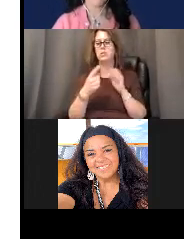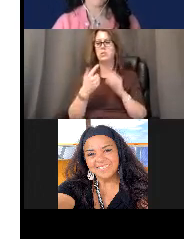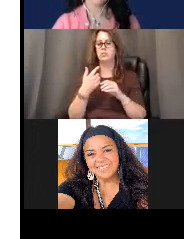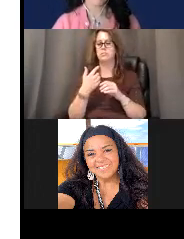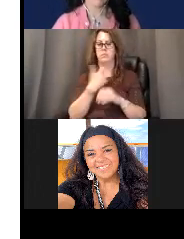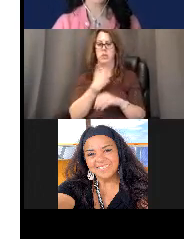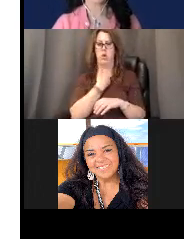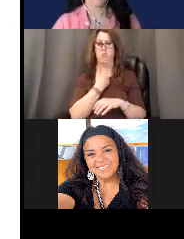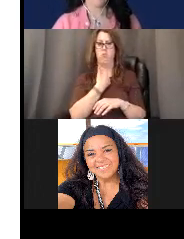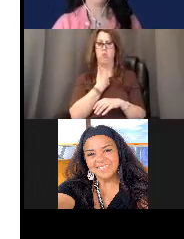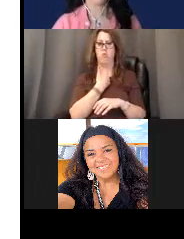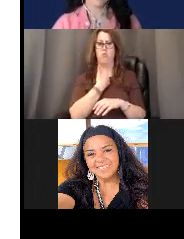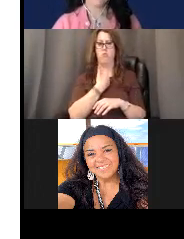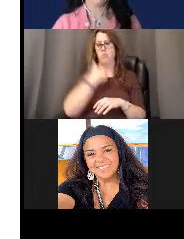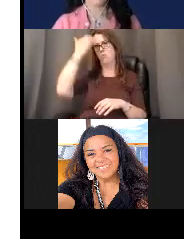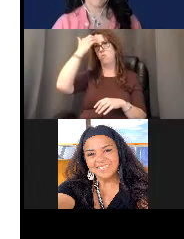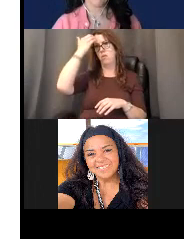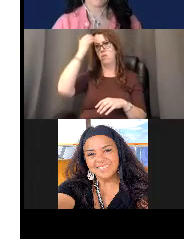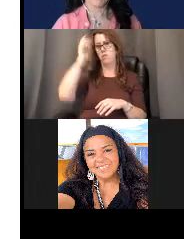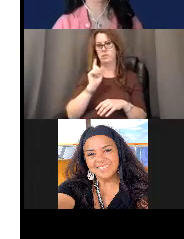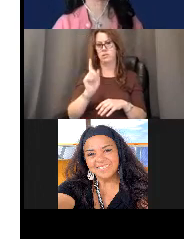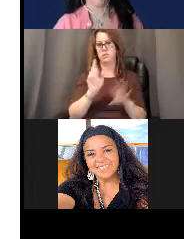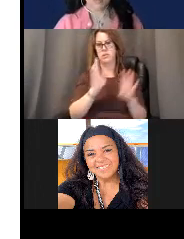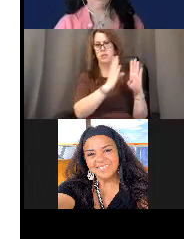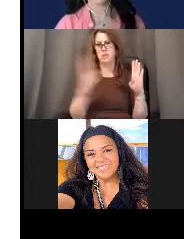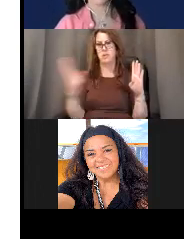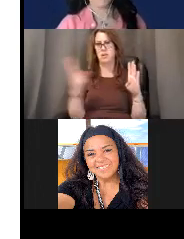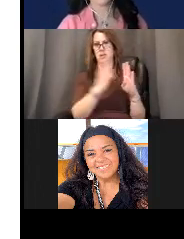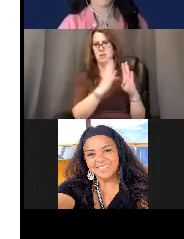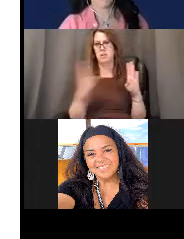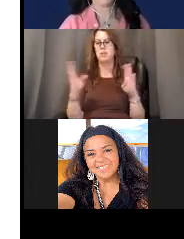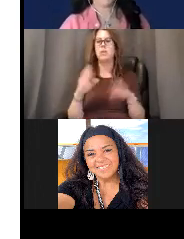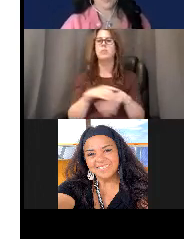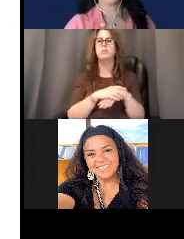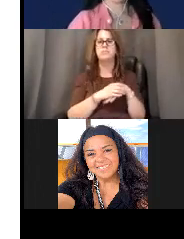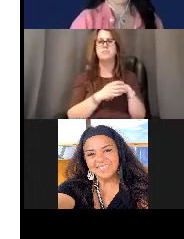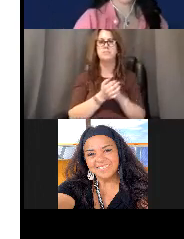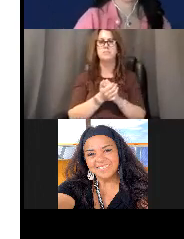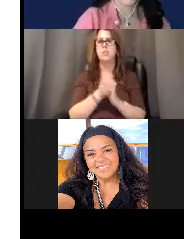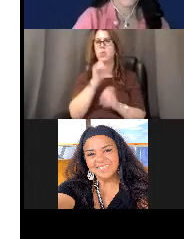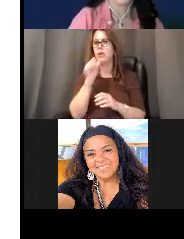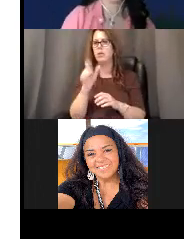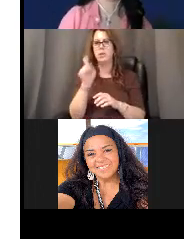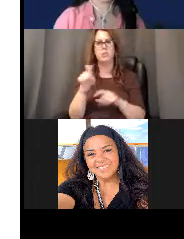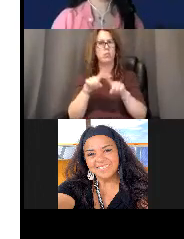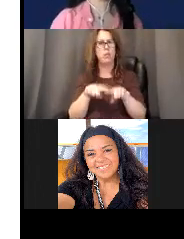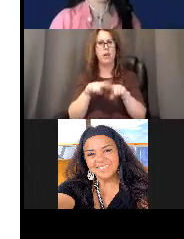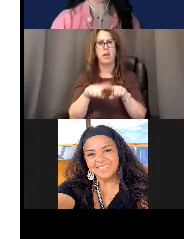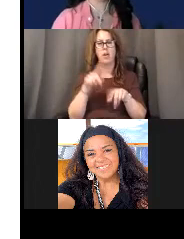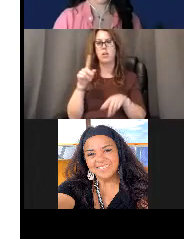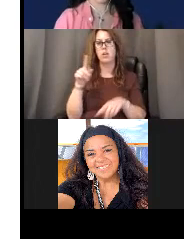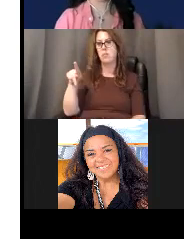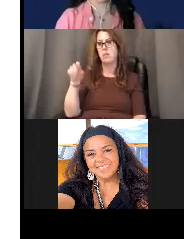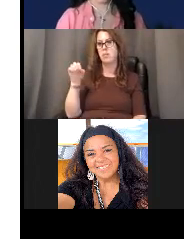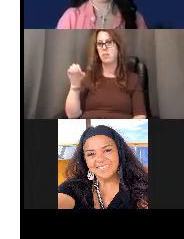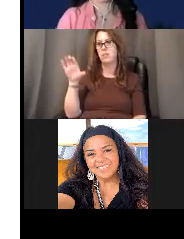also it's our job to do that. And it's not, we shouldn't rely on the labor of other people of color to do it for us. Like, Absolutely. Asking them to